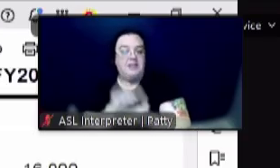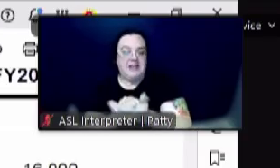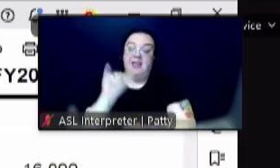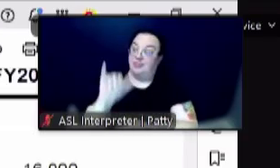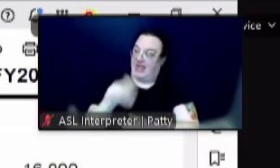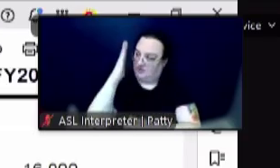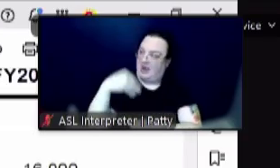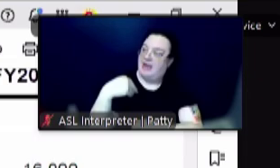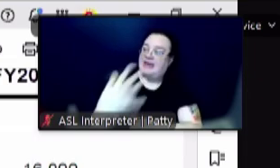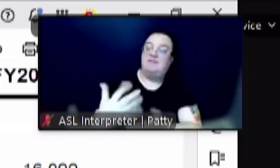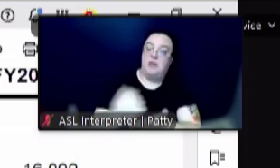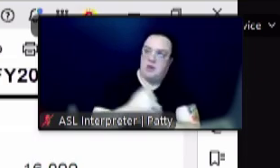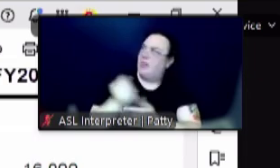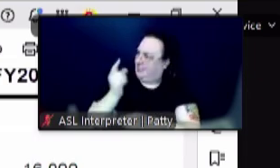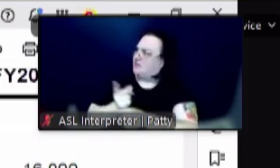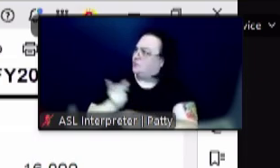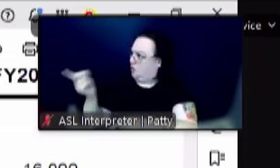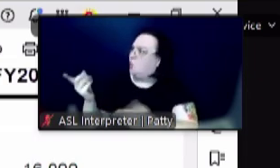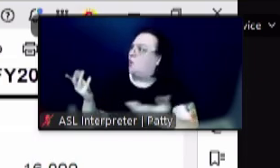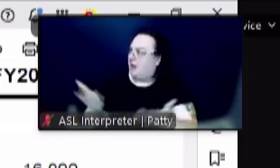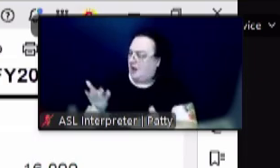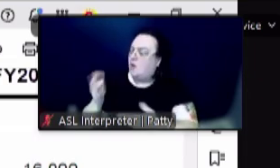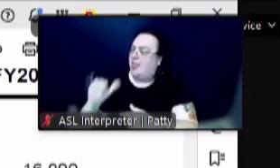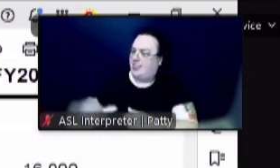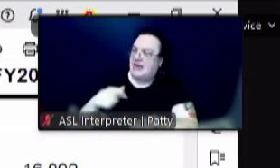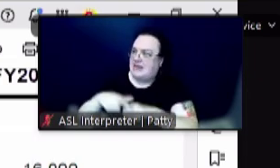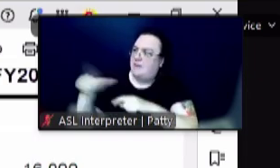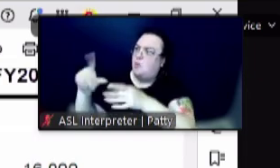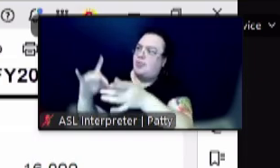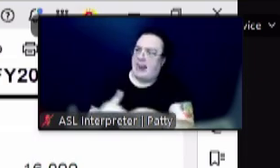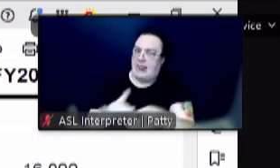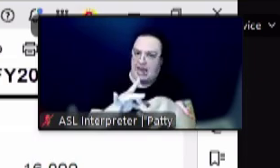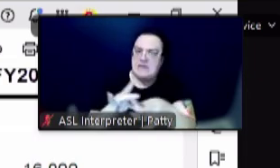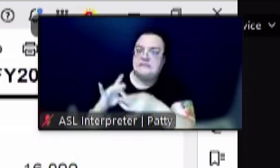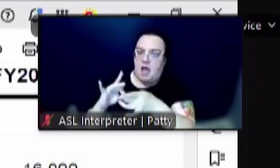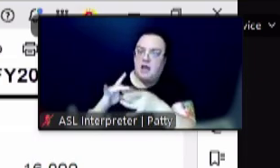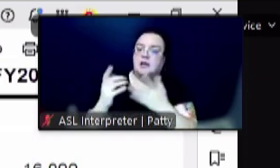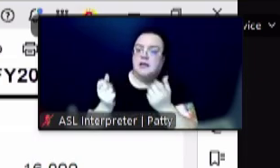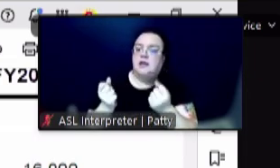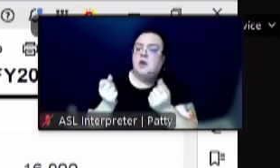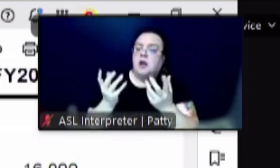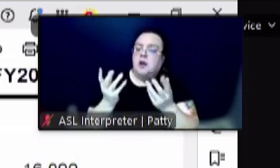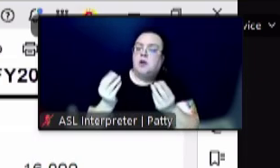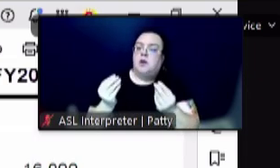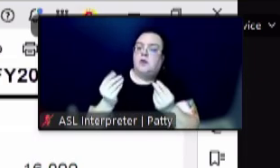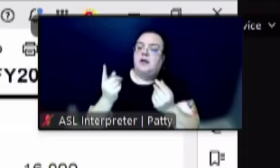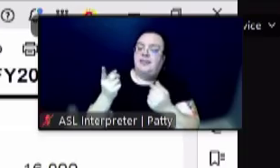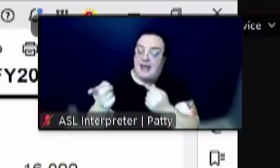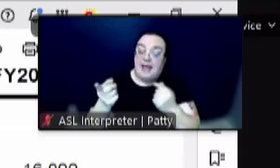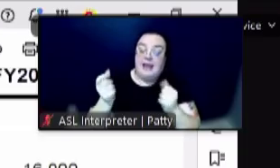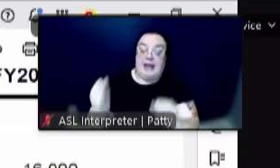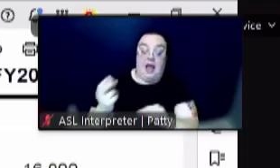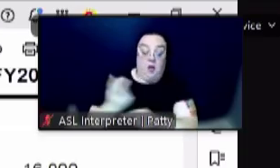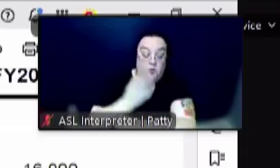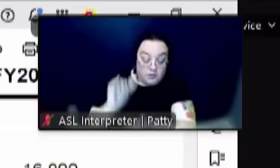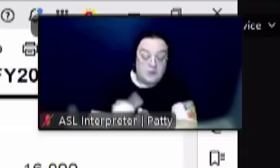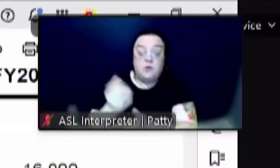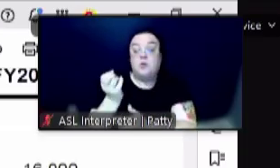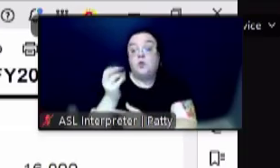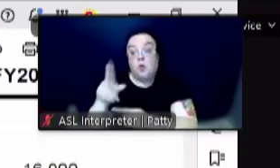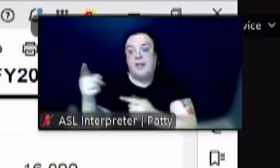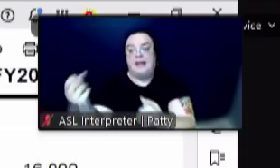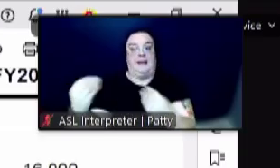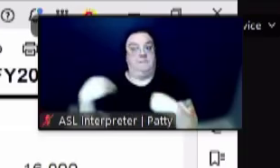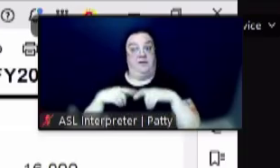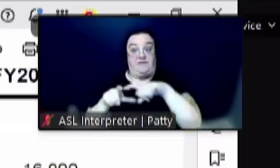You were around there. You were the liaison. So they can use that, or they can provide receipts.